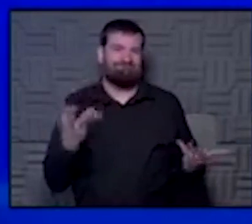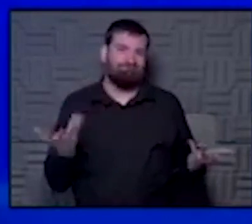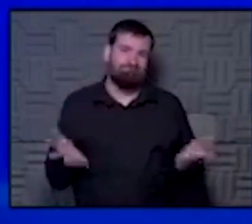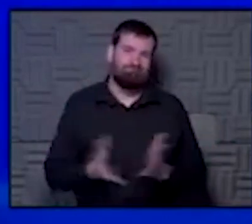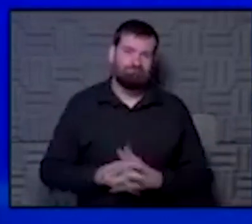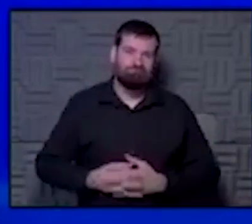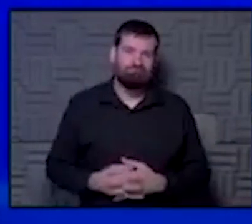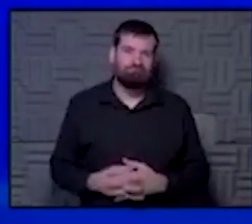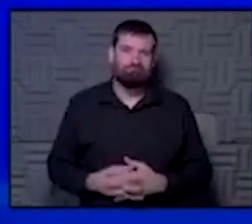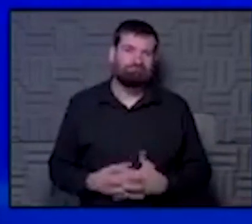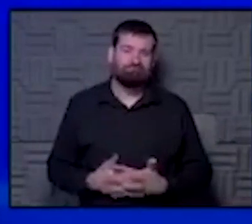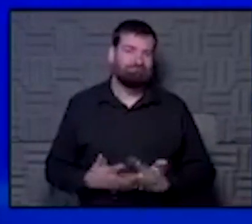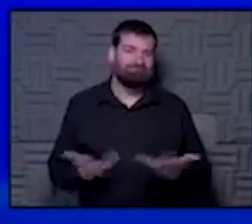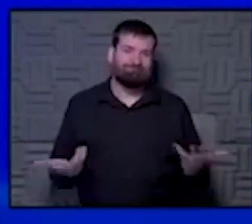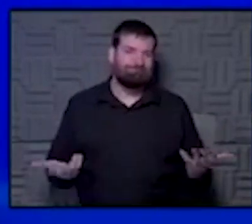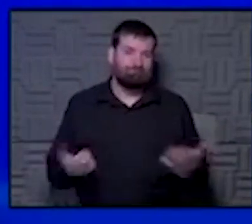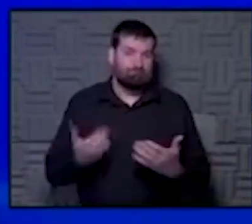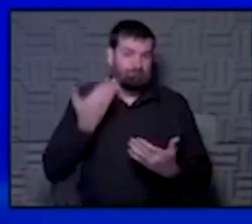know.